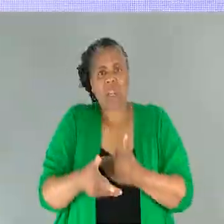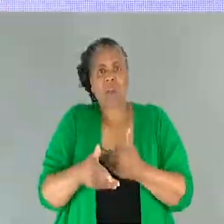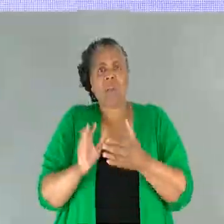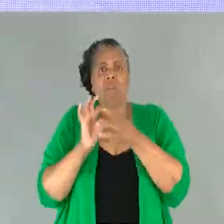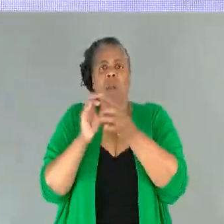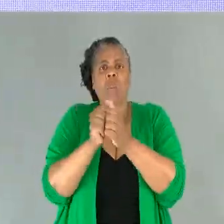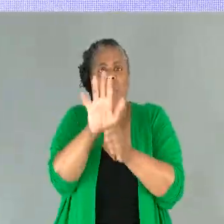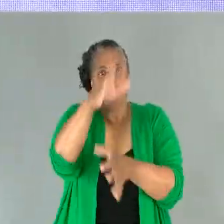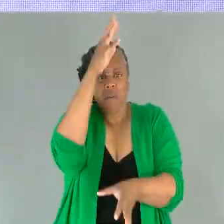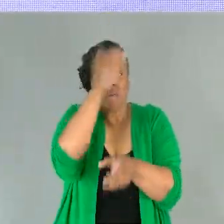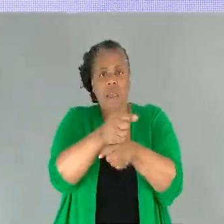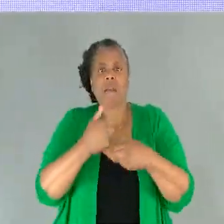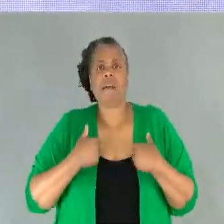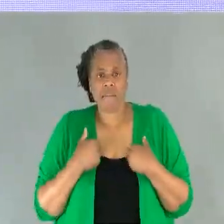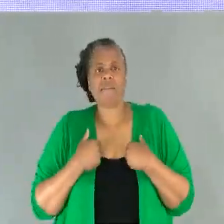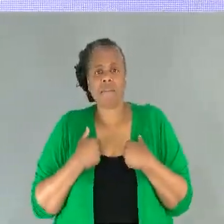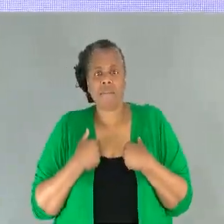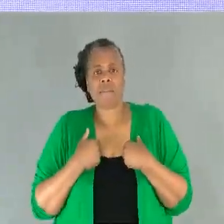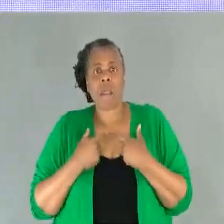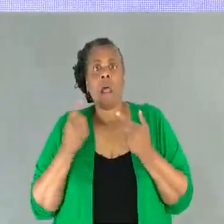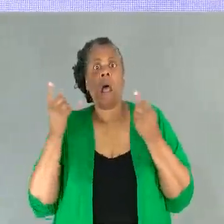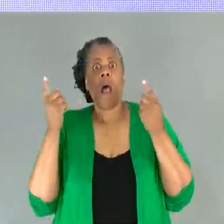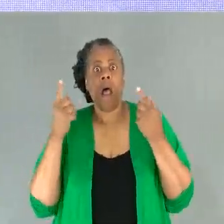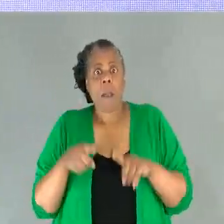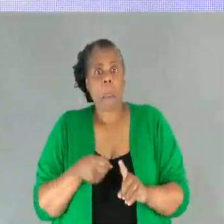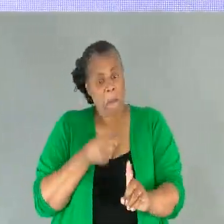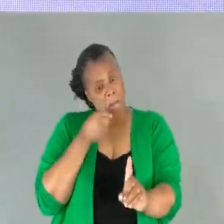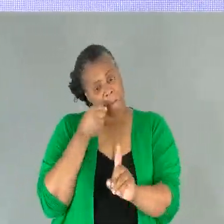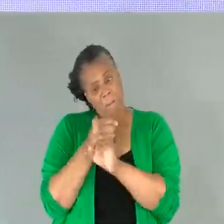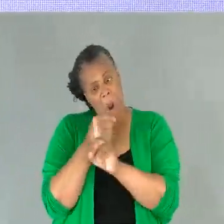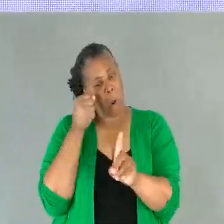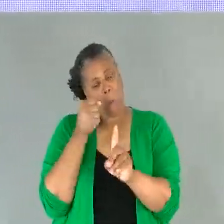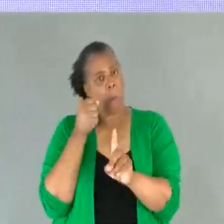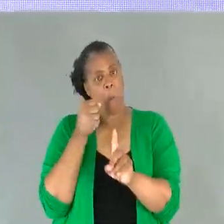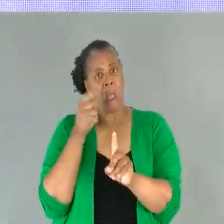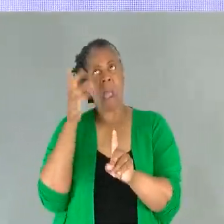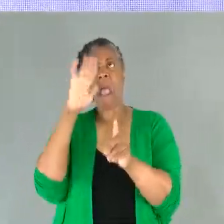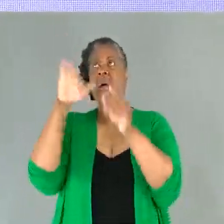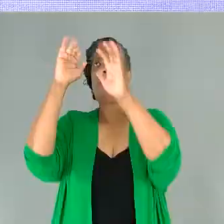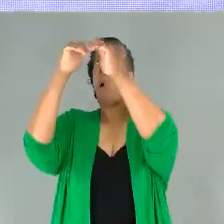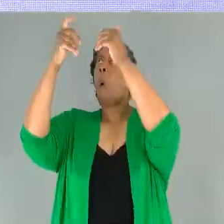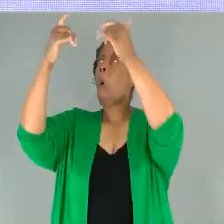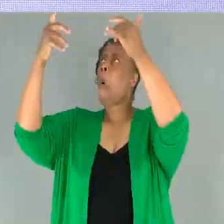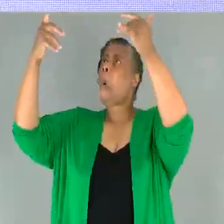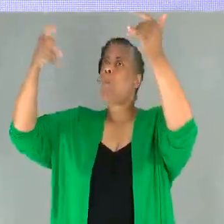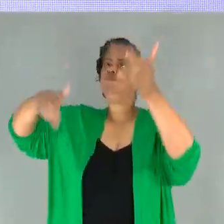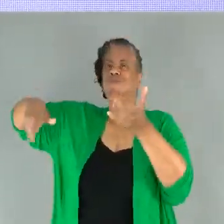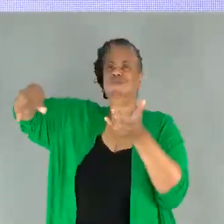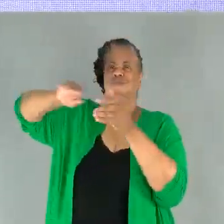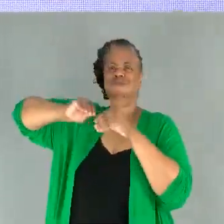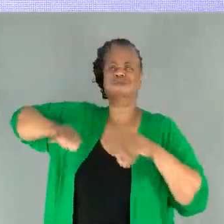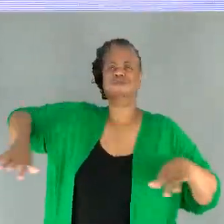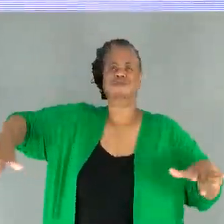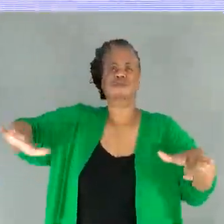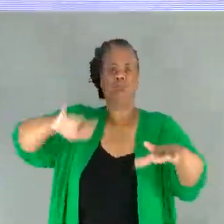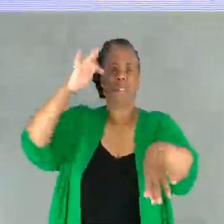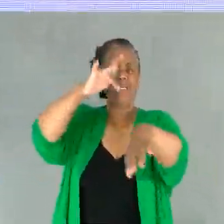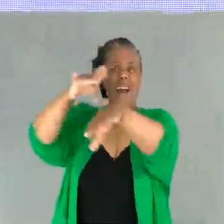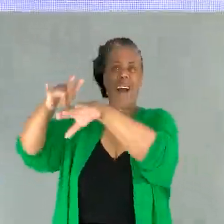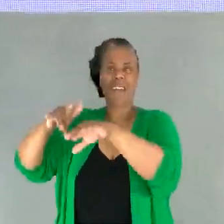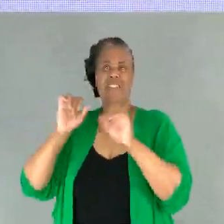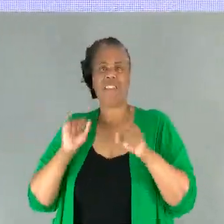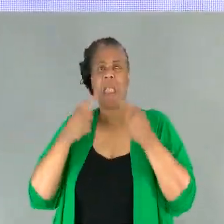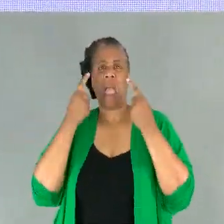faith that unlocks the windows of heaven. And